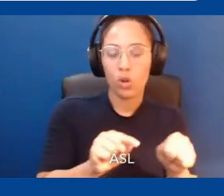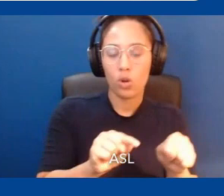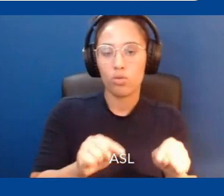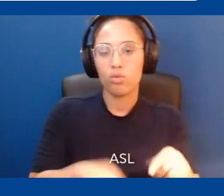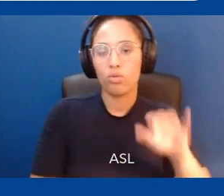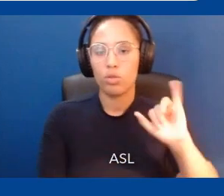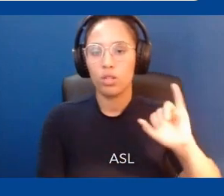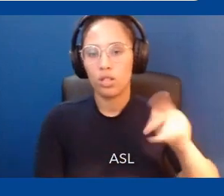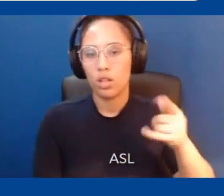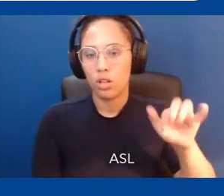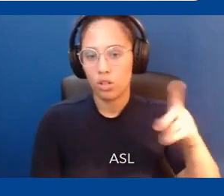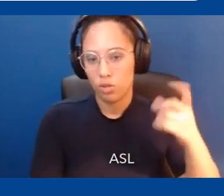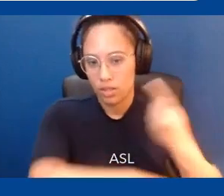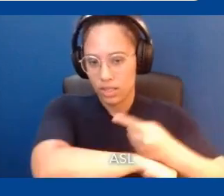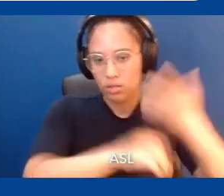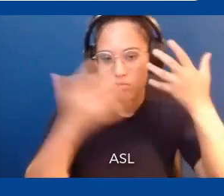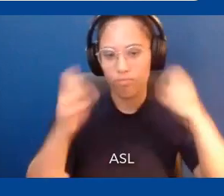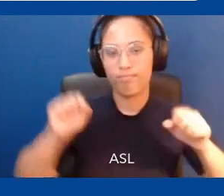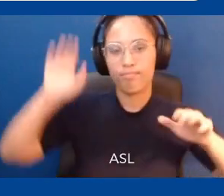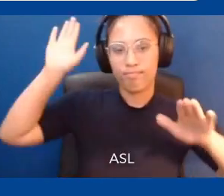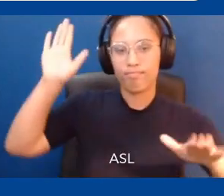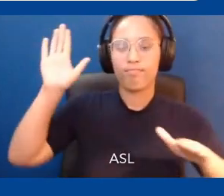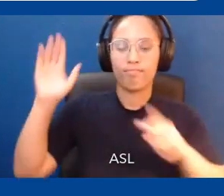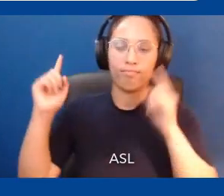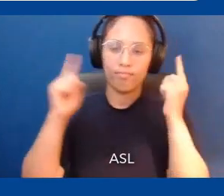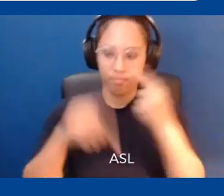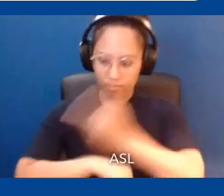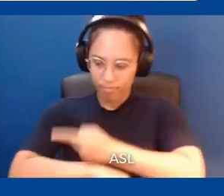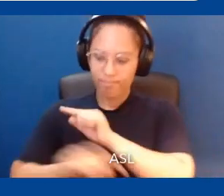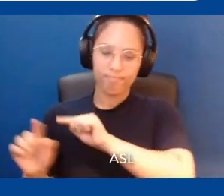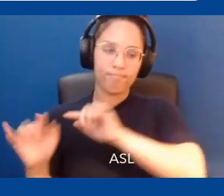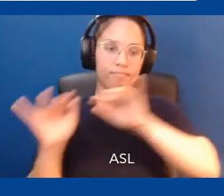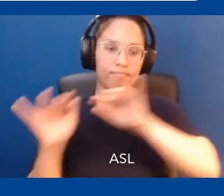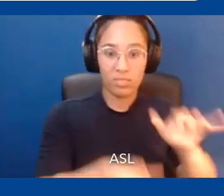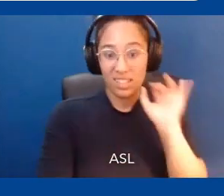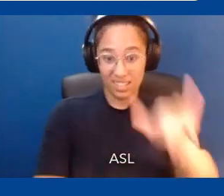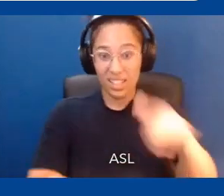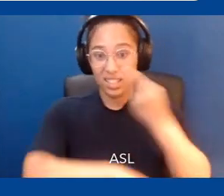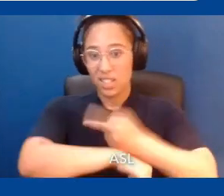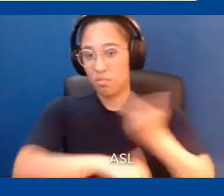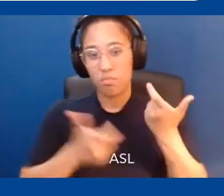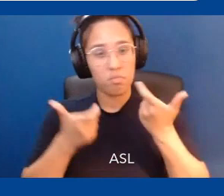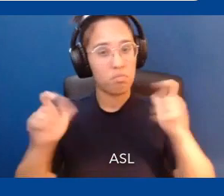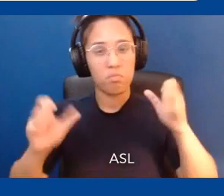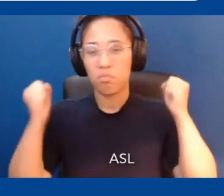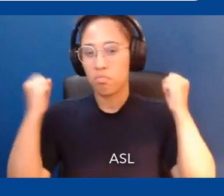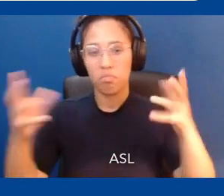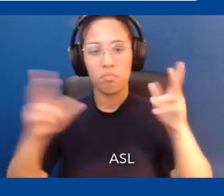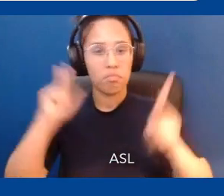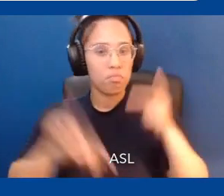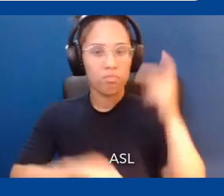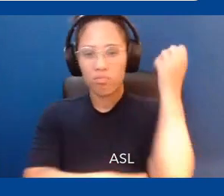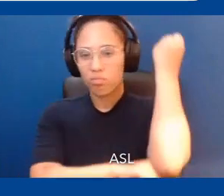recordists to go out to all the different parks where all these different huge protest events were happening to protest Richard Nixon's re-inauguration.